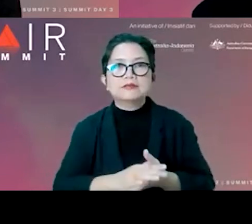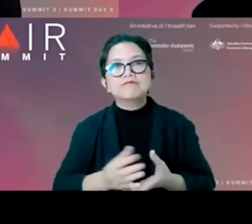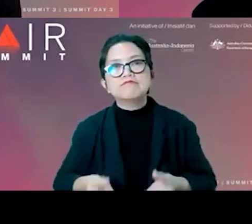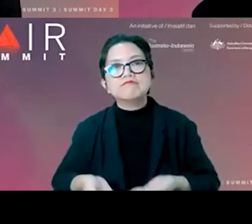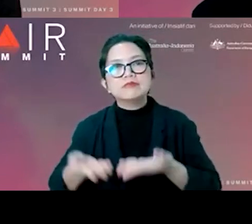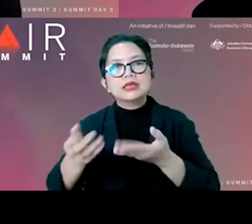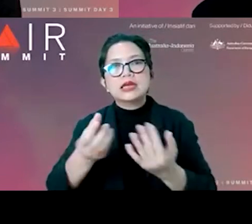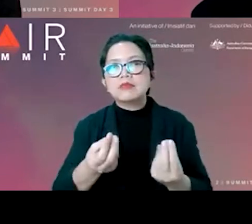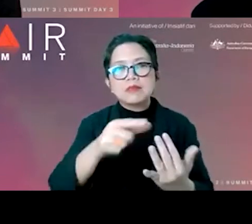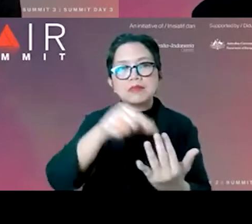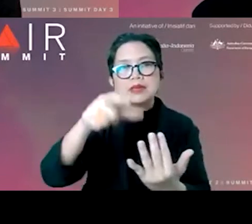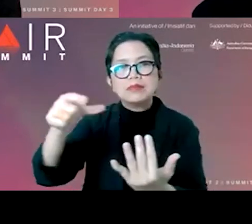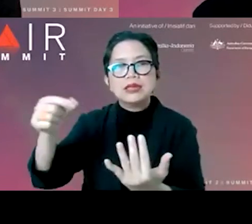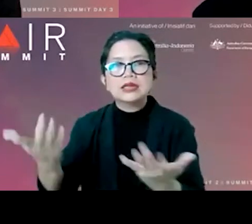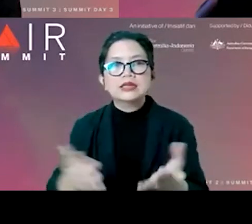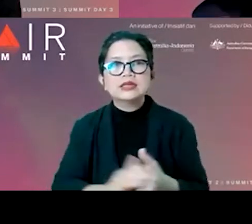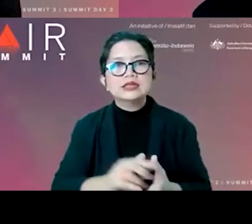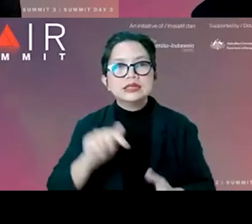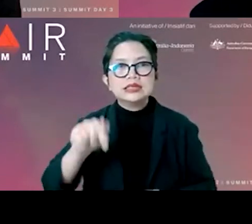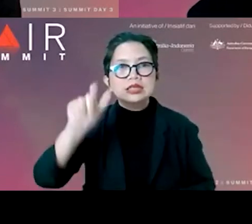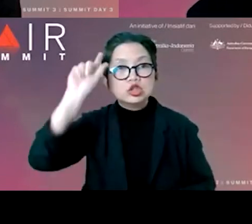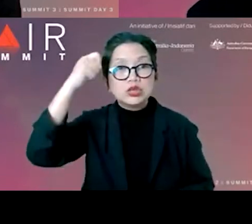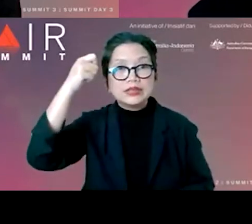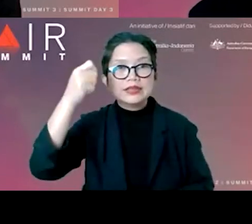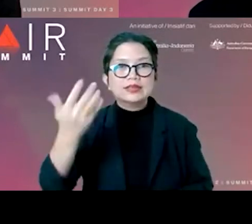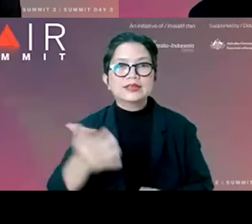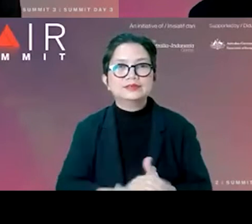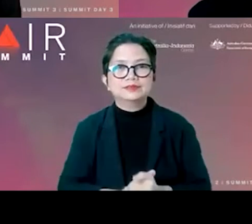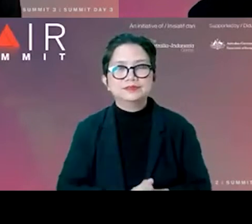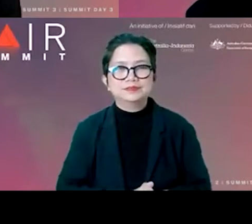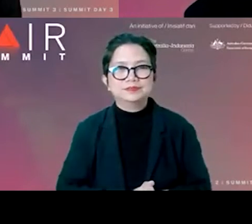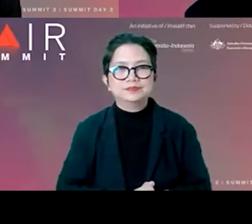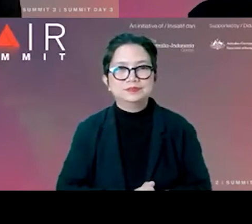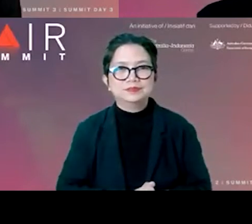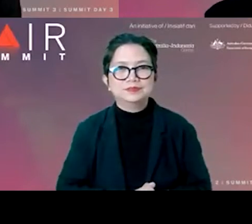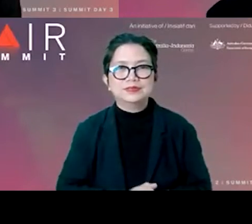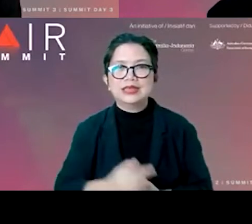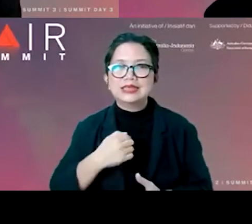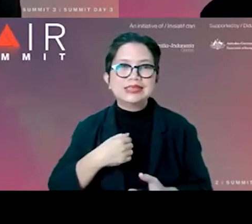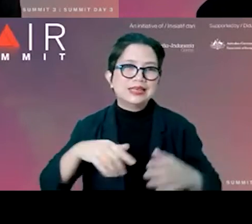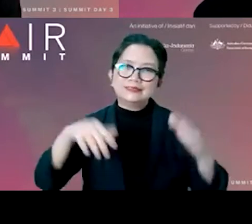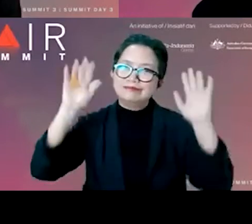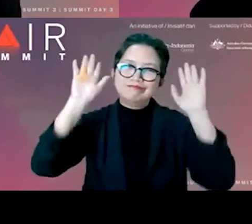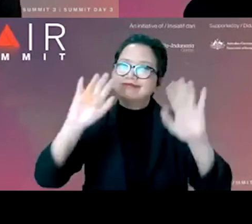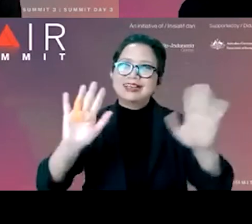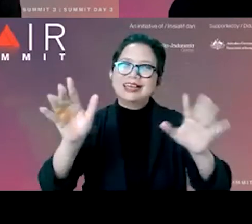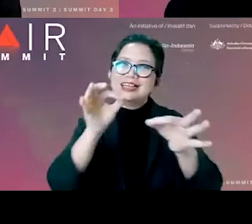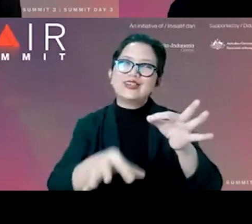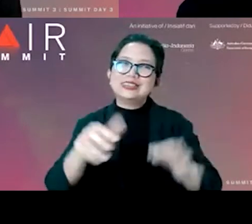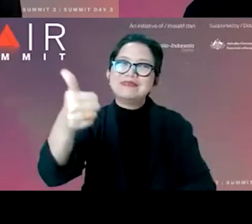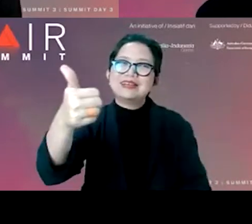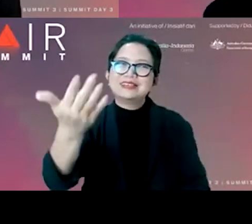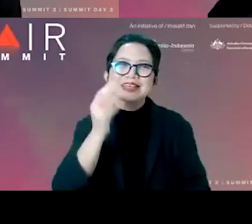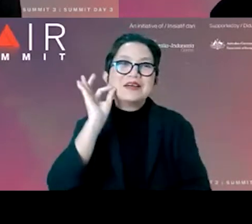to include it in our model. So yeah, no good solution, sorry. That's okay. It's a